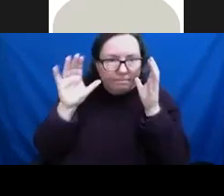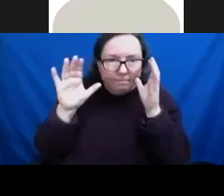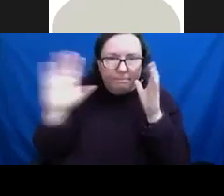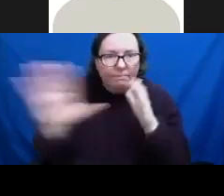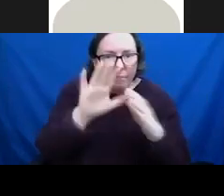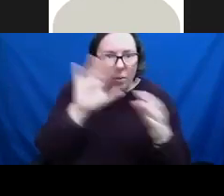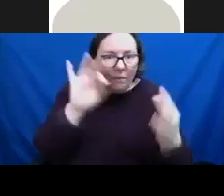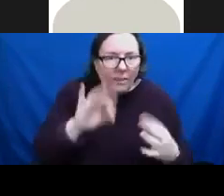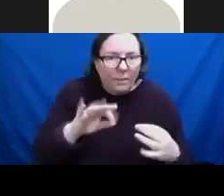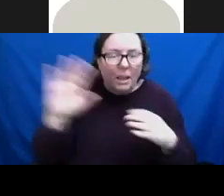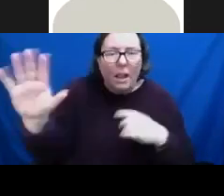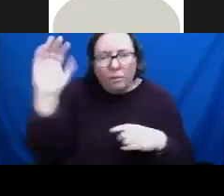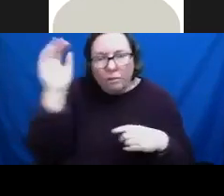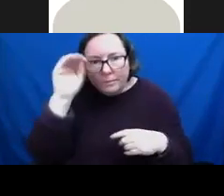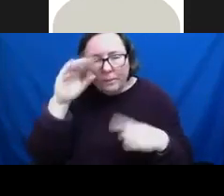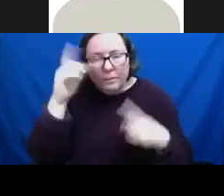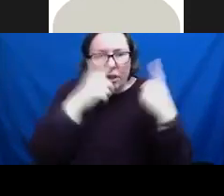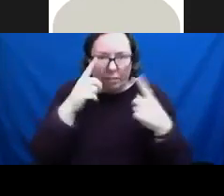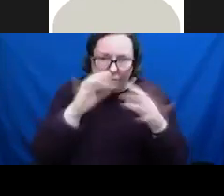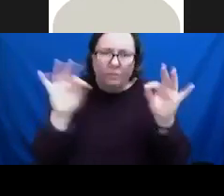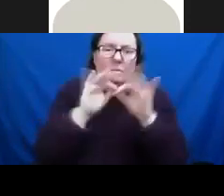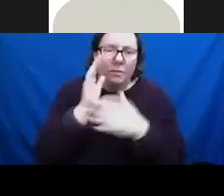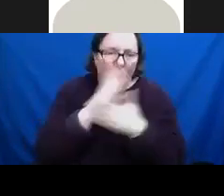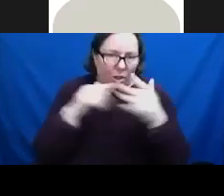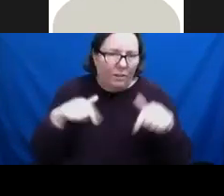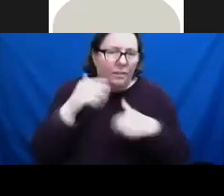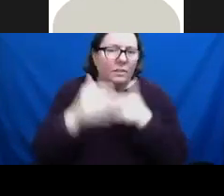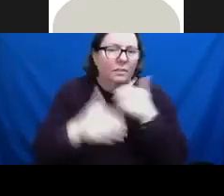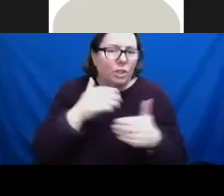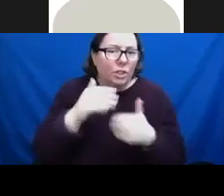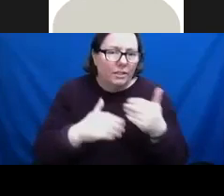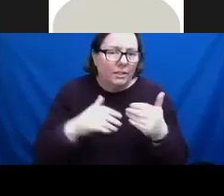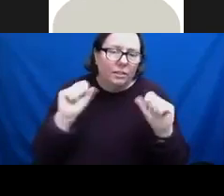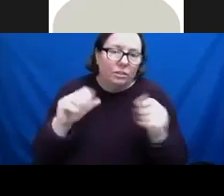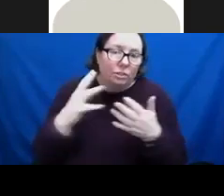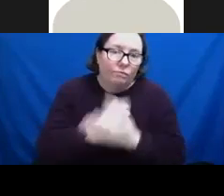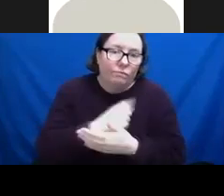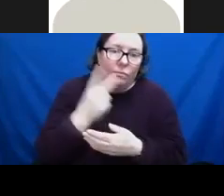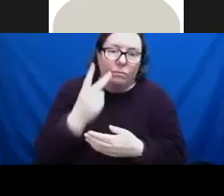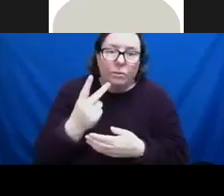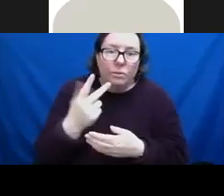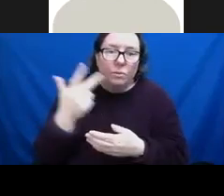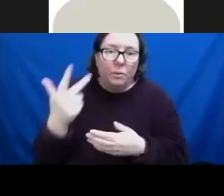process. So if there, you know, I think that we could take two, maybe three more